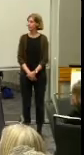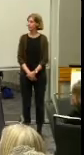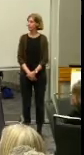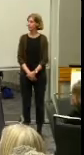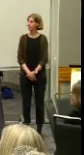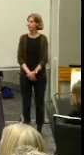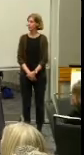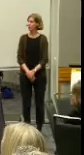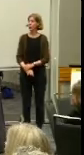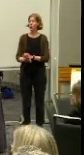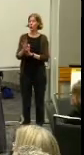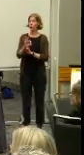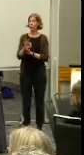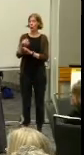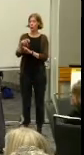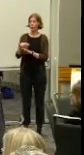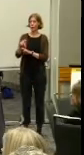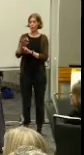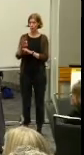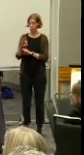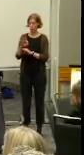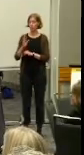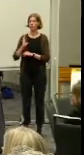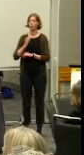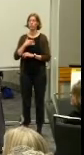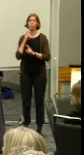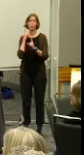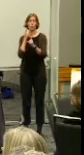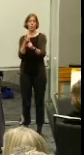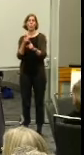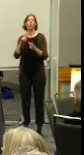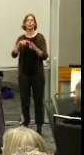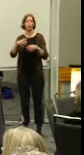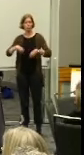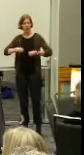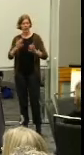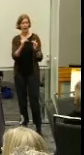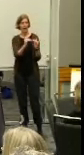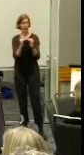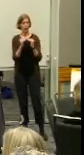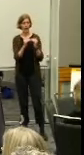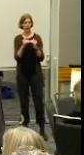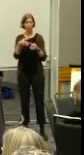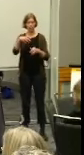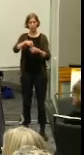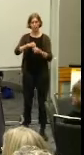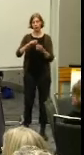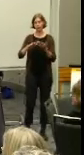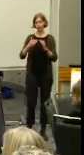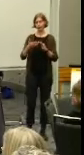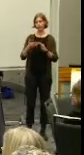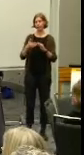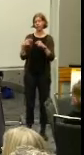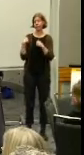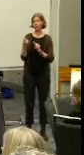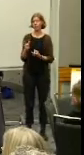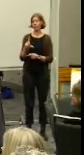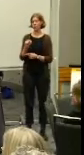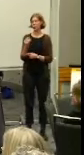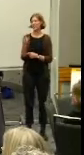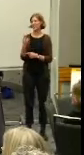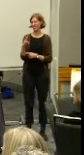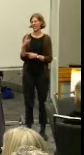Fourth Plane Forward, our mission is accelerating equity for our community. We've been about since 2017, and we